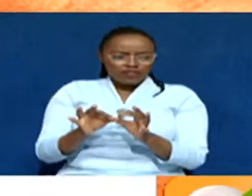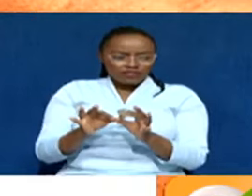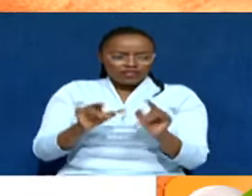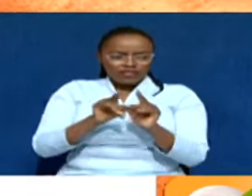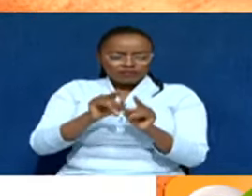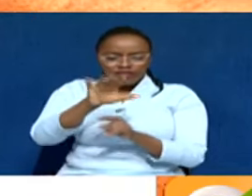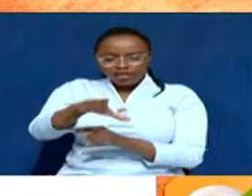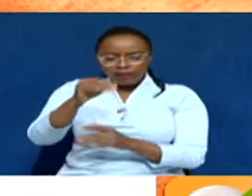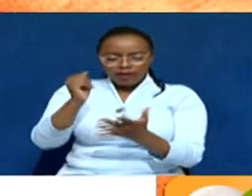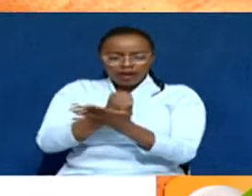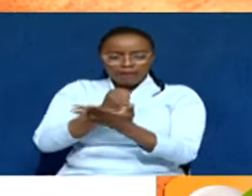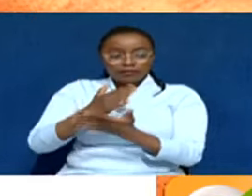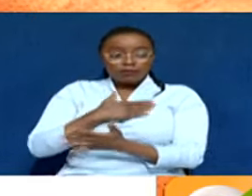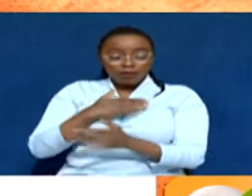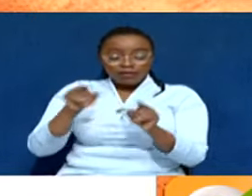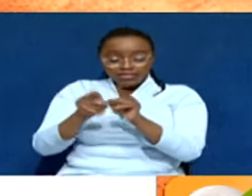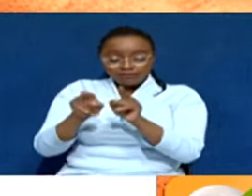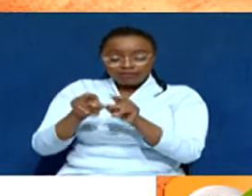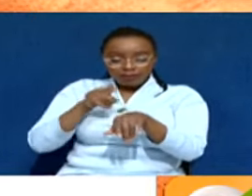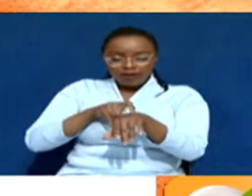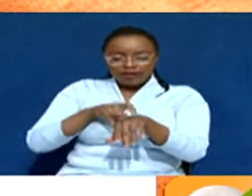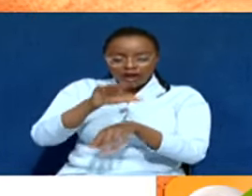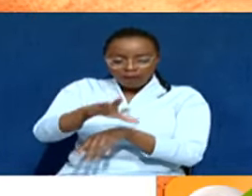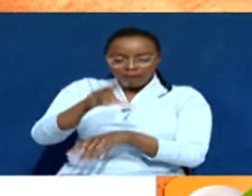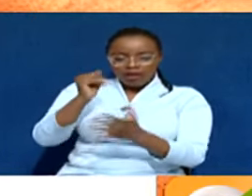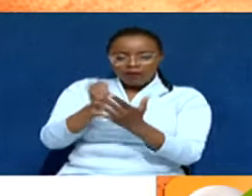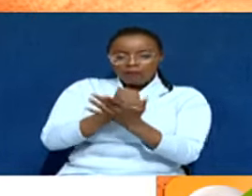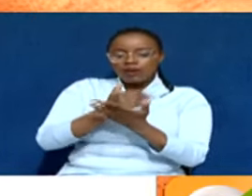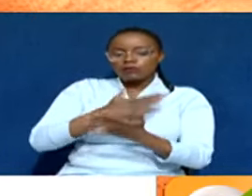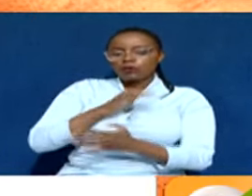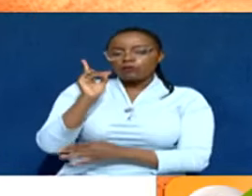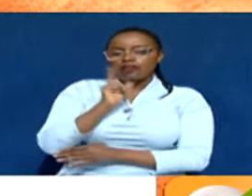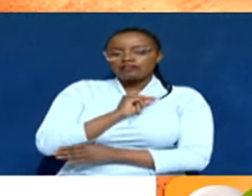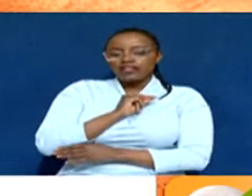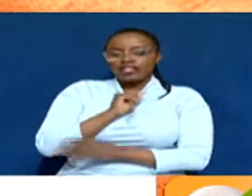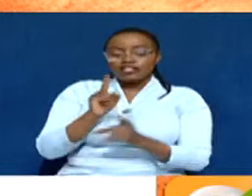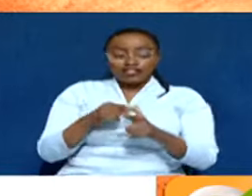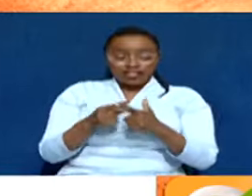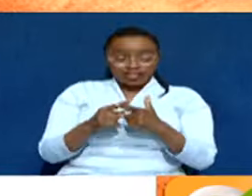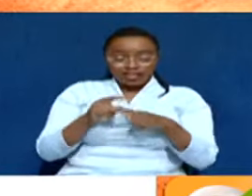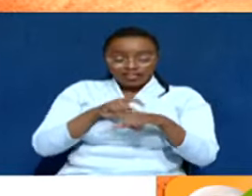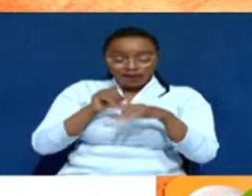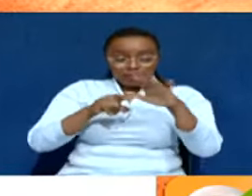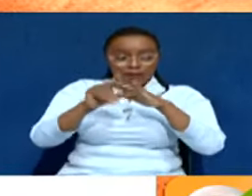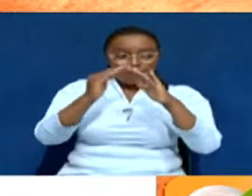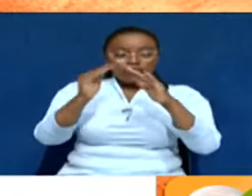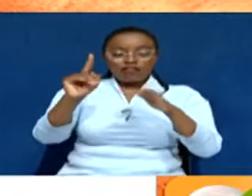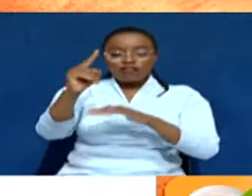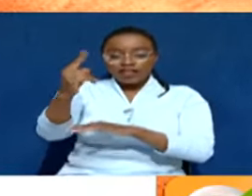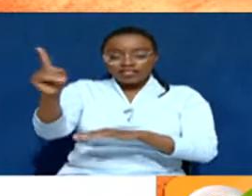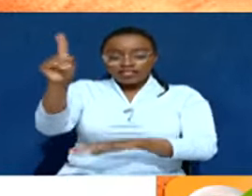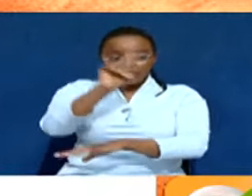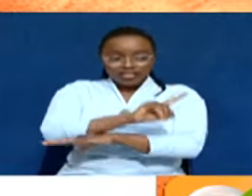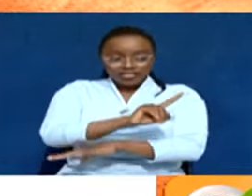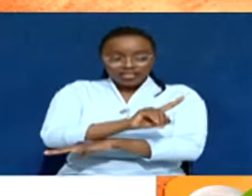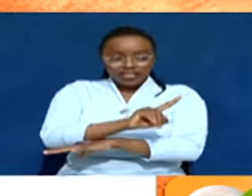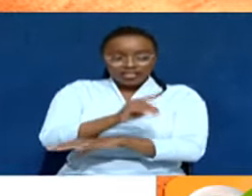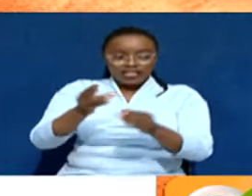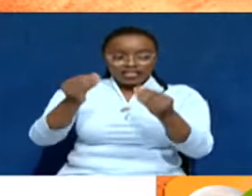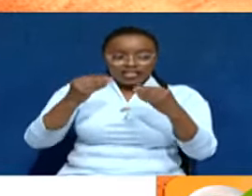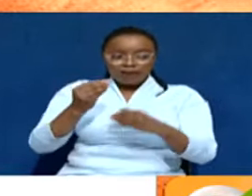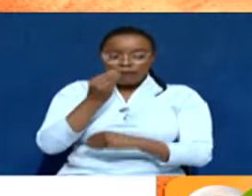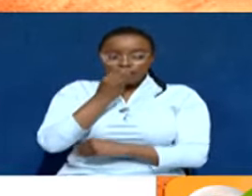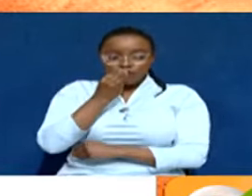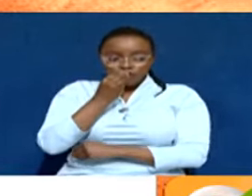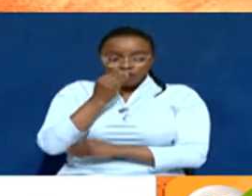upon arrival, they took my passport. Immediately. They took my passport. Kuingia kwa nyumba the first day, wakanipatia